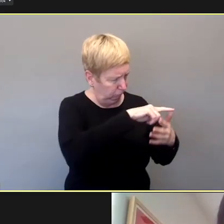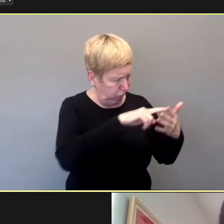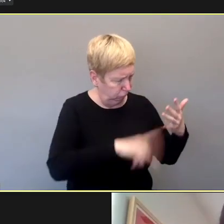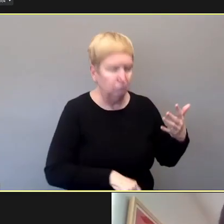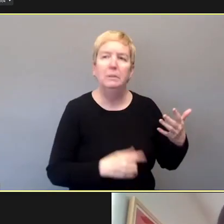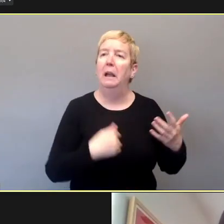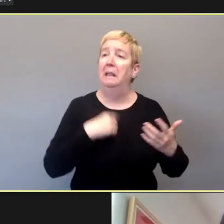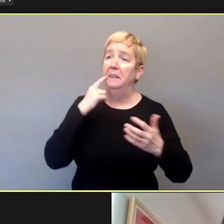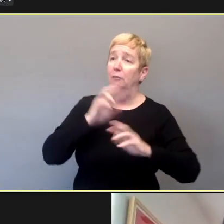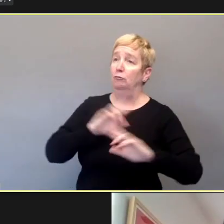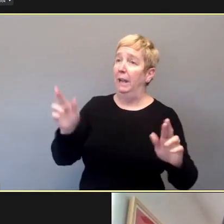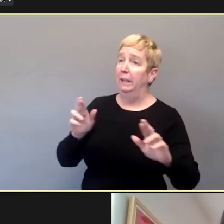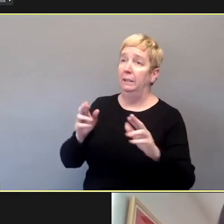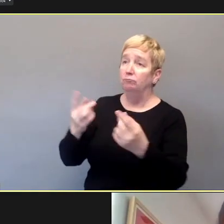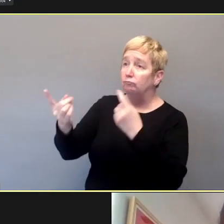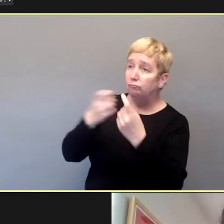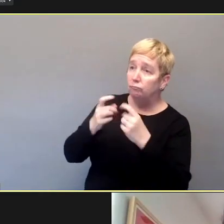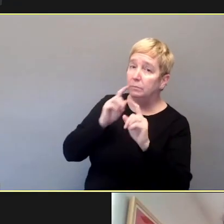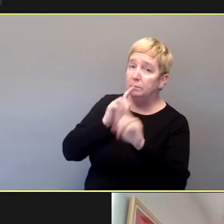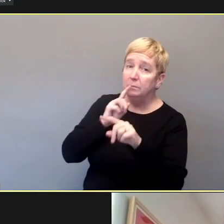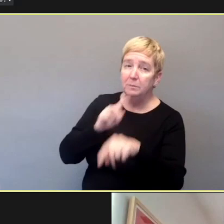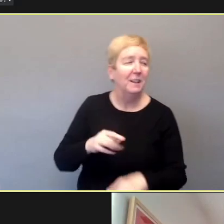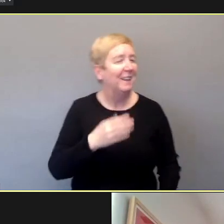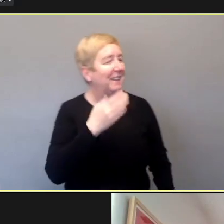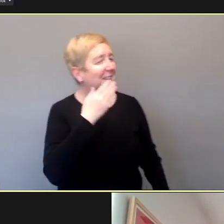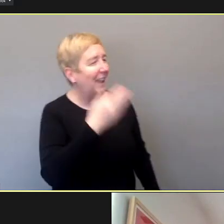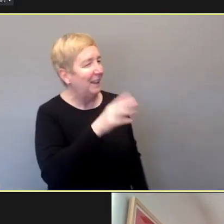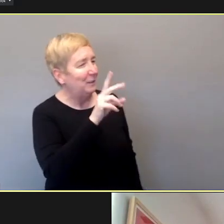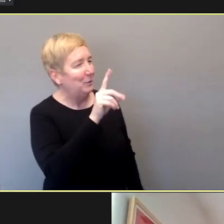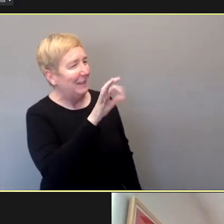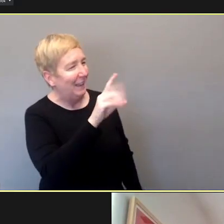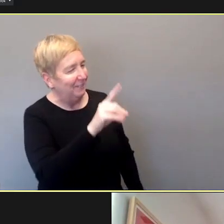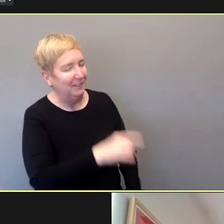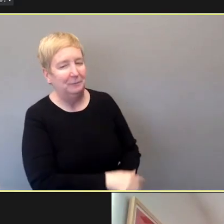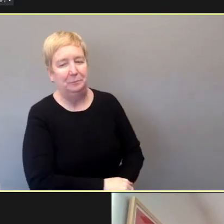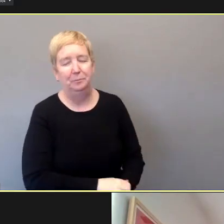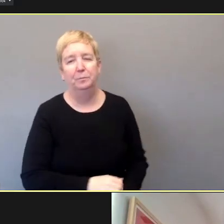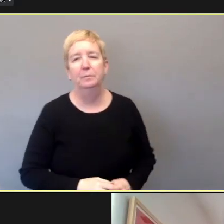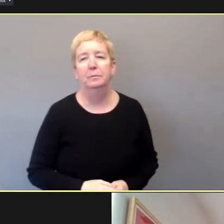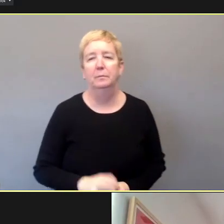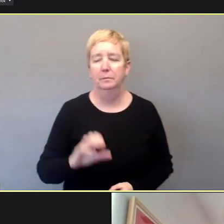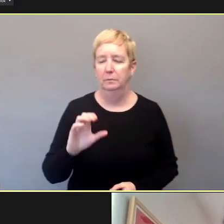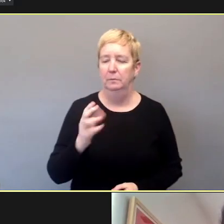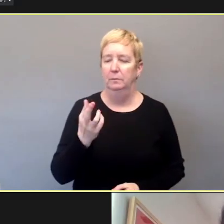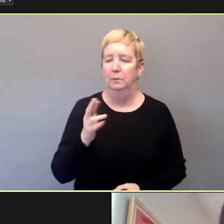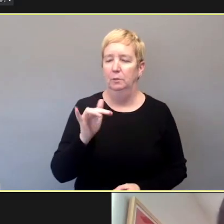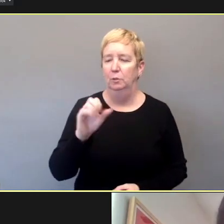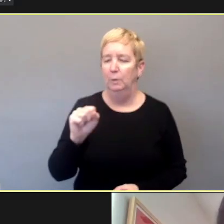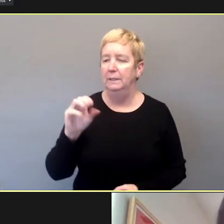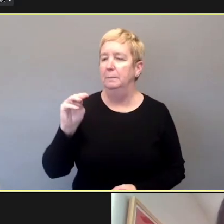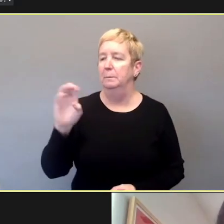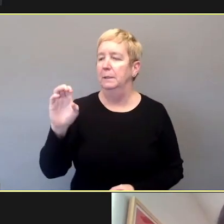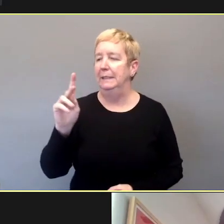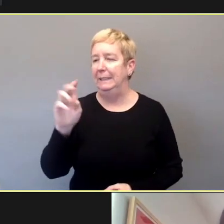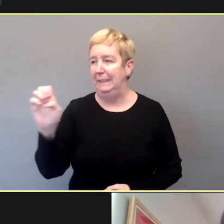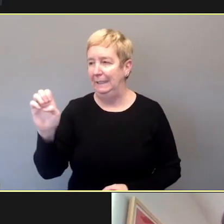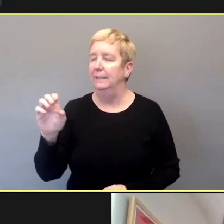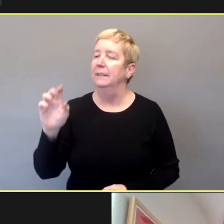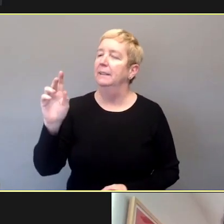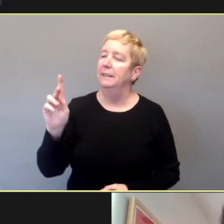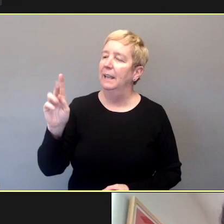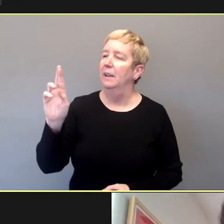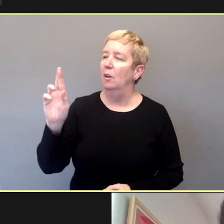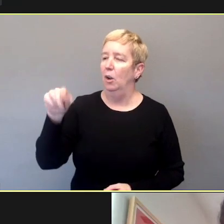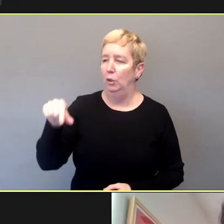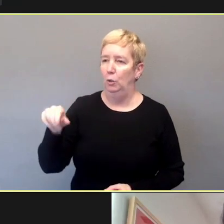questions. Thank you, David. Okay, Chris McKee from KRQE has raised his hand, so he'll